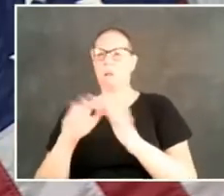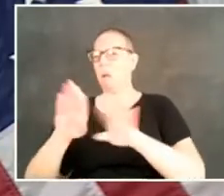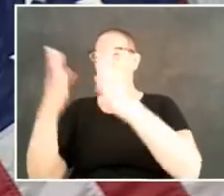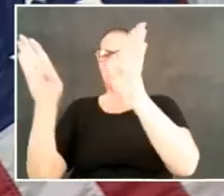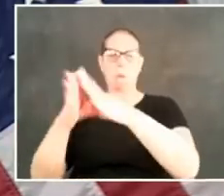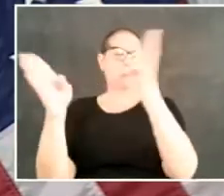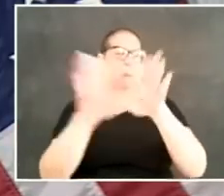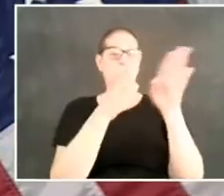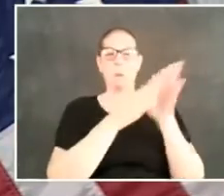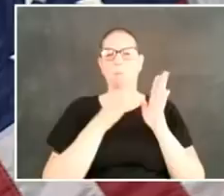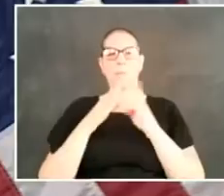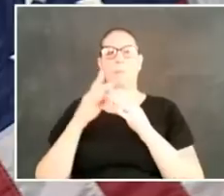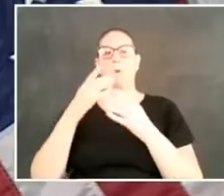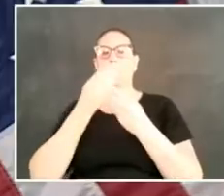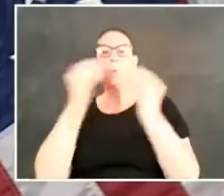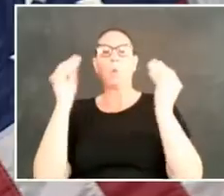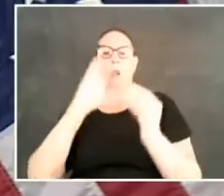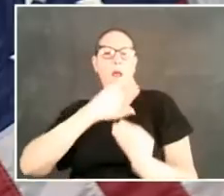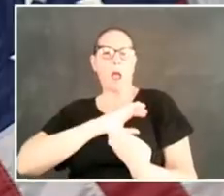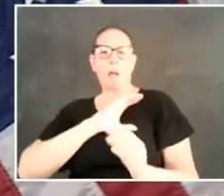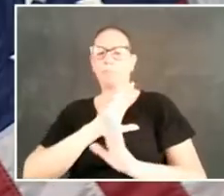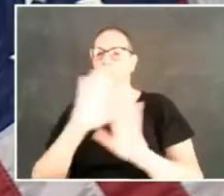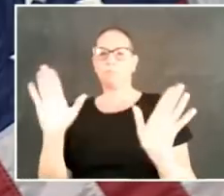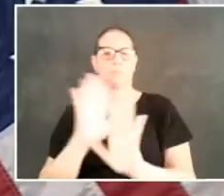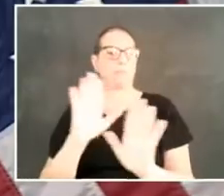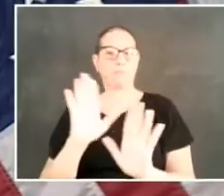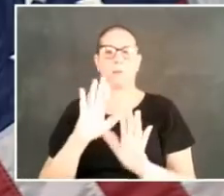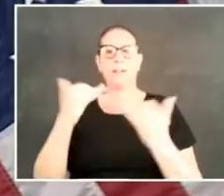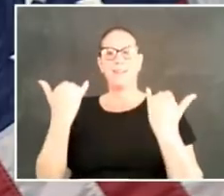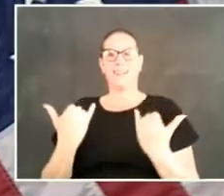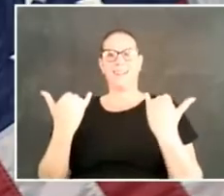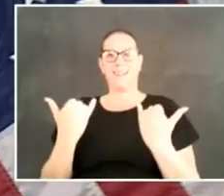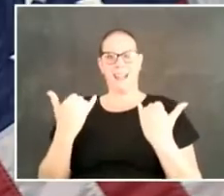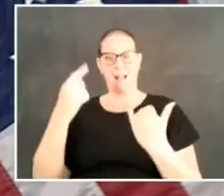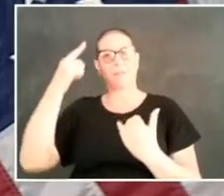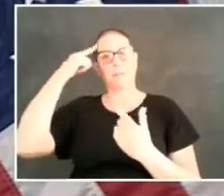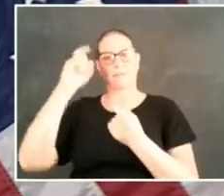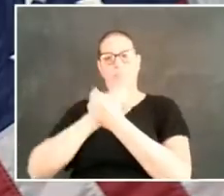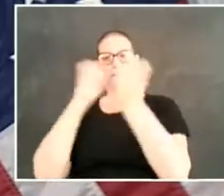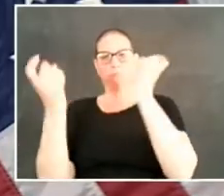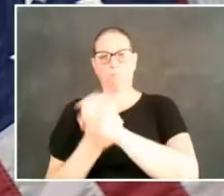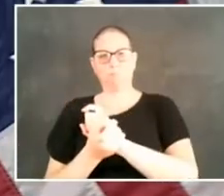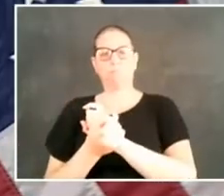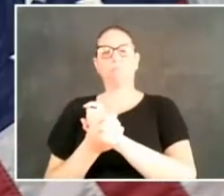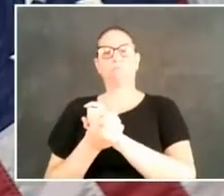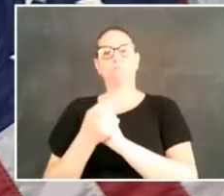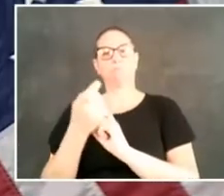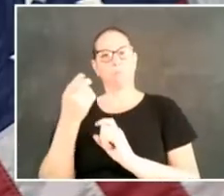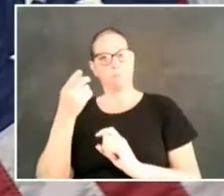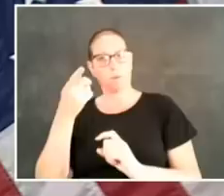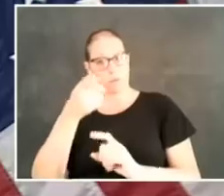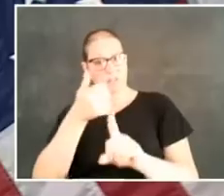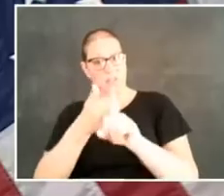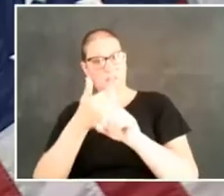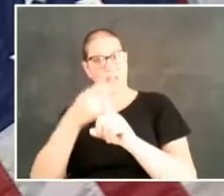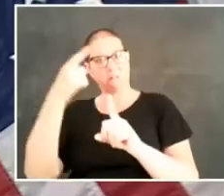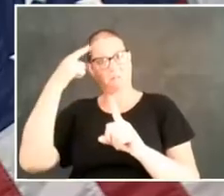evolution on policing open streets? And did you get a chance to experience one of the open streets yourself, Mr. Mayor?